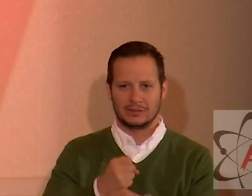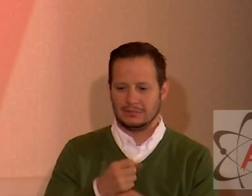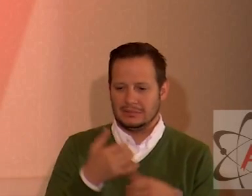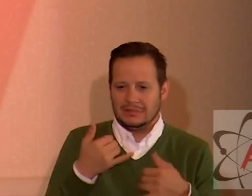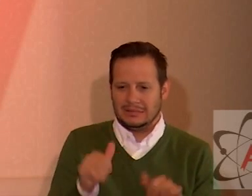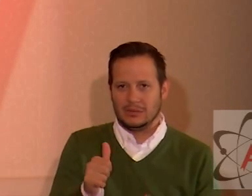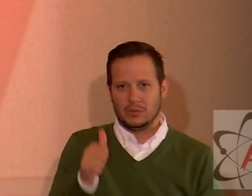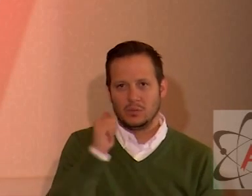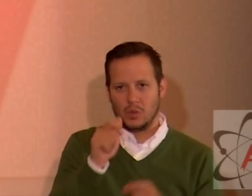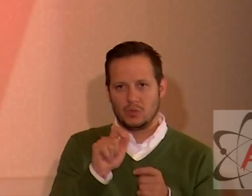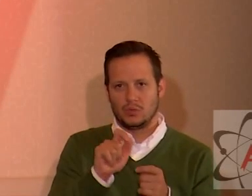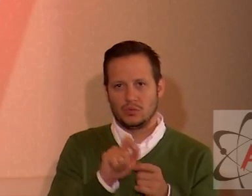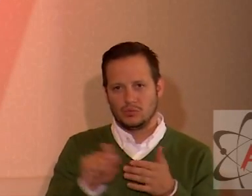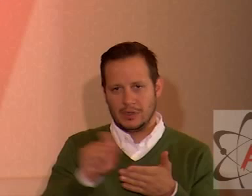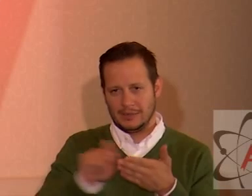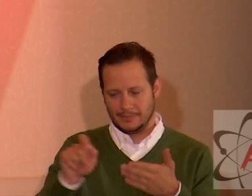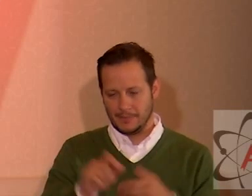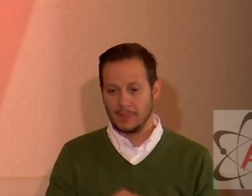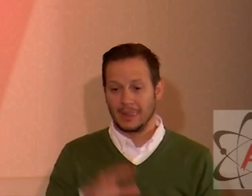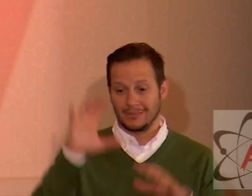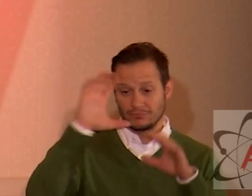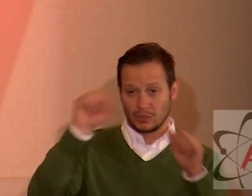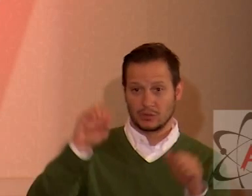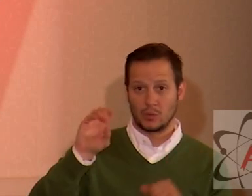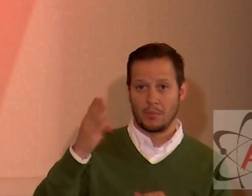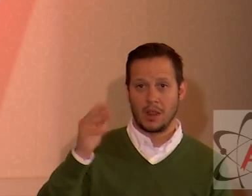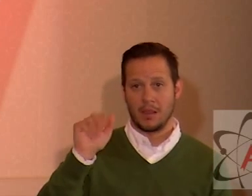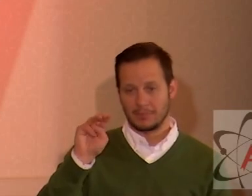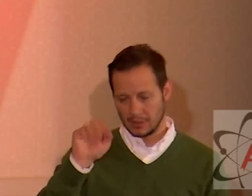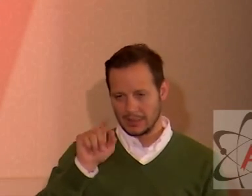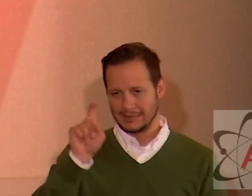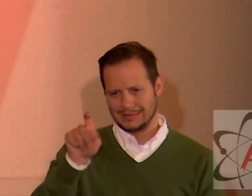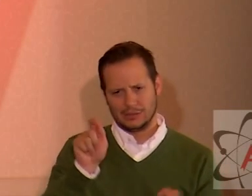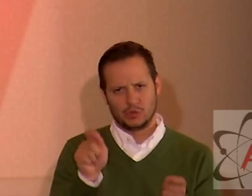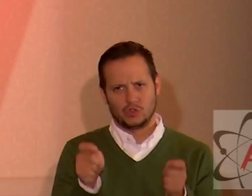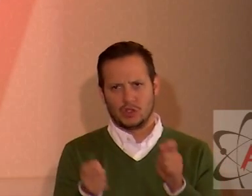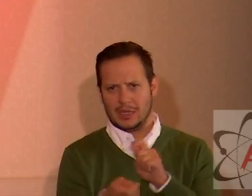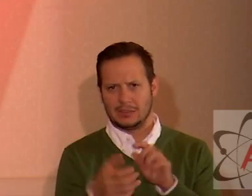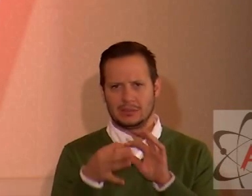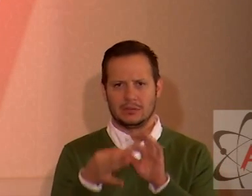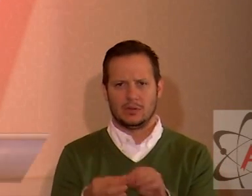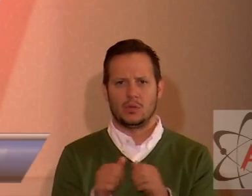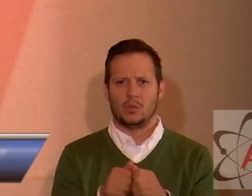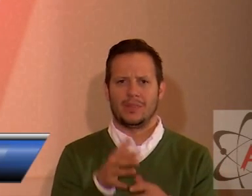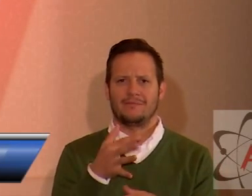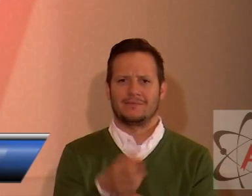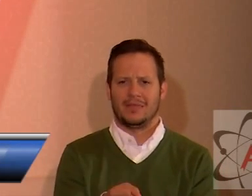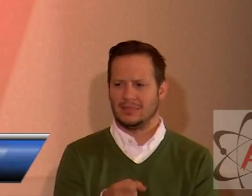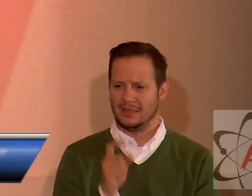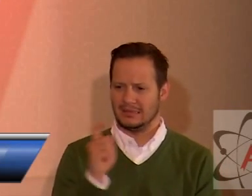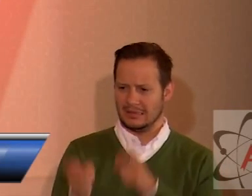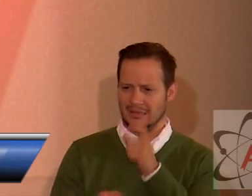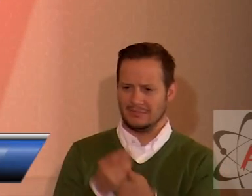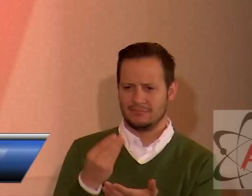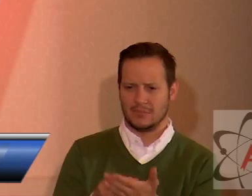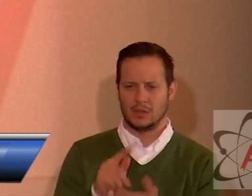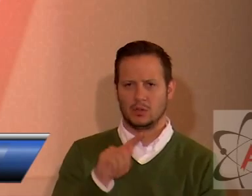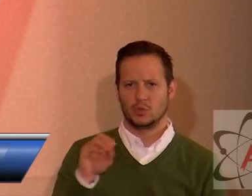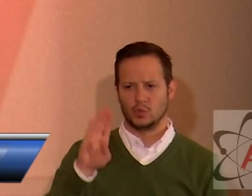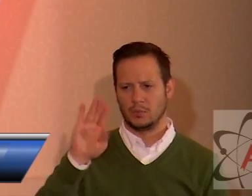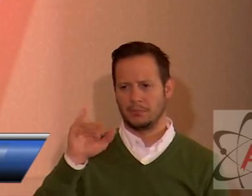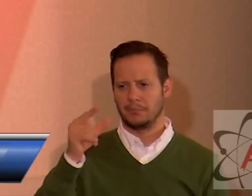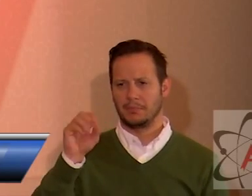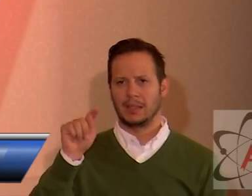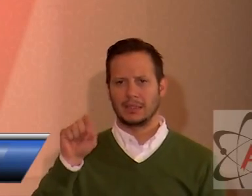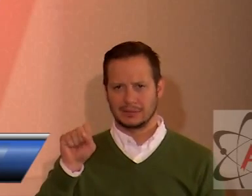it. President Barack Obama needs to change these things about the faith-based initiative and giving money to bigots. It needs to